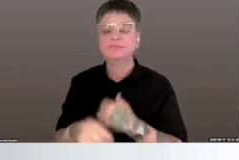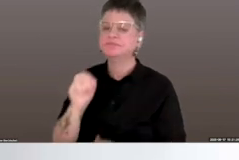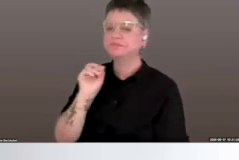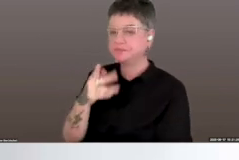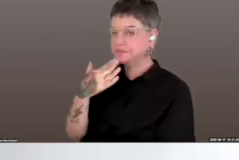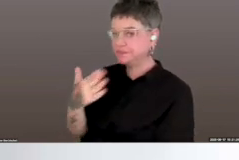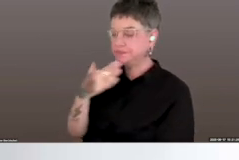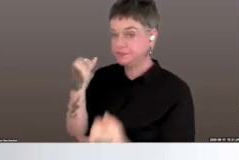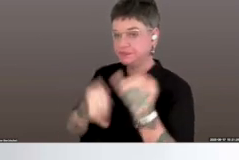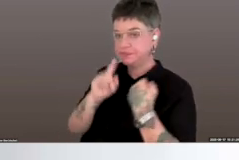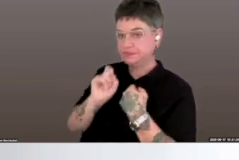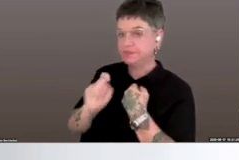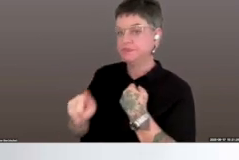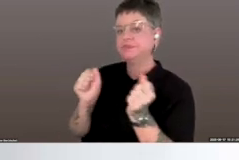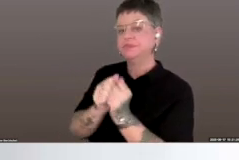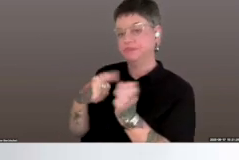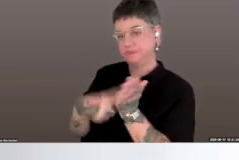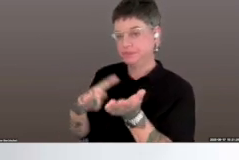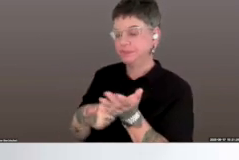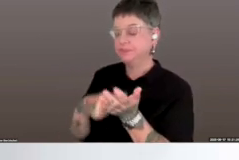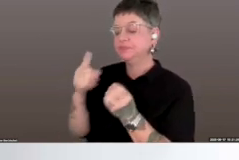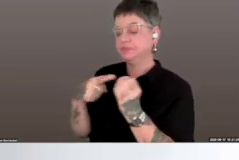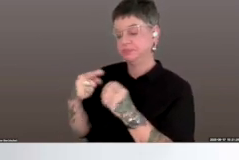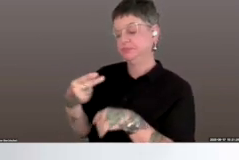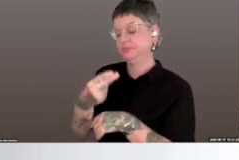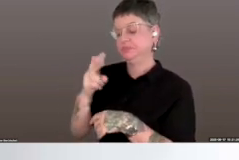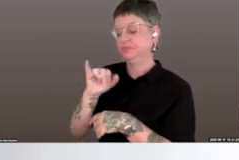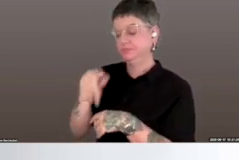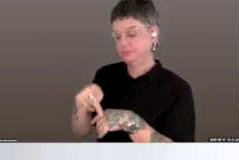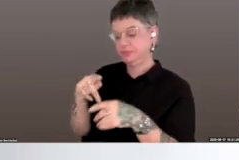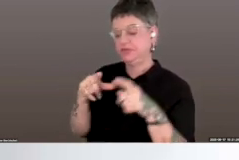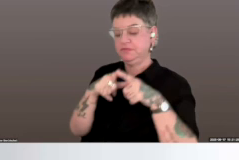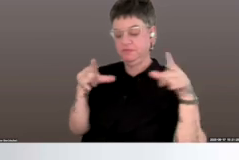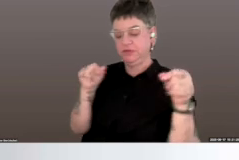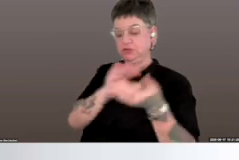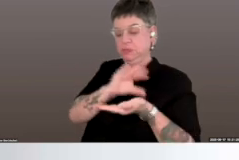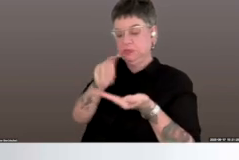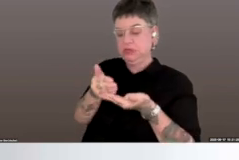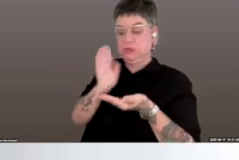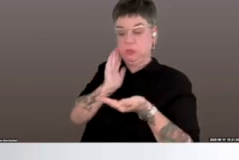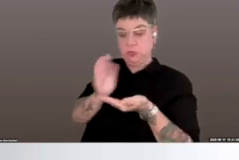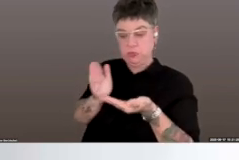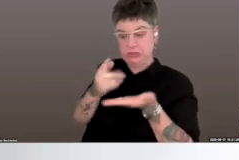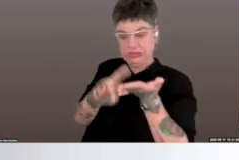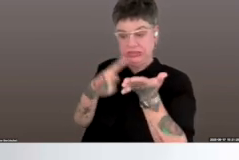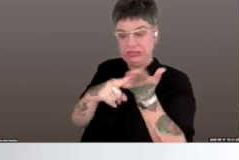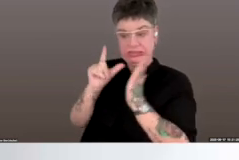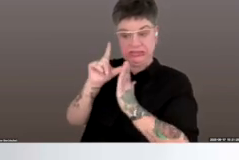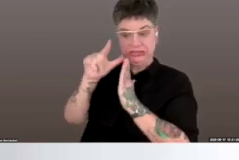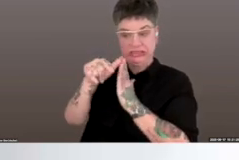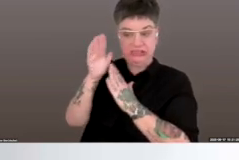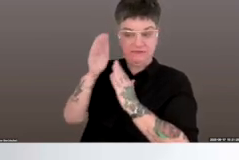just the last question with that discussion on the HVIP voucher amount. Will this be discussed later in a